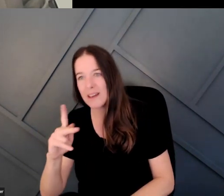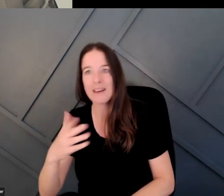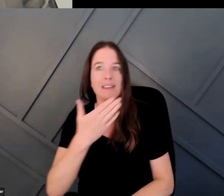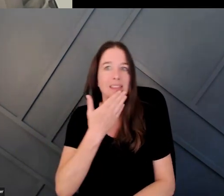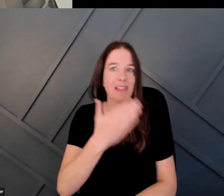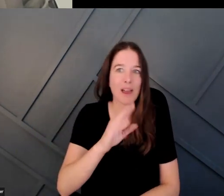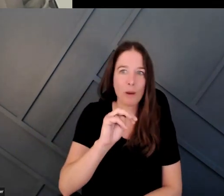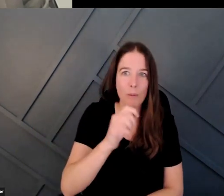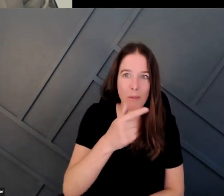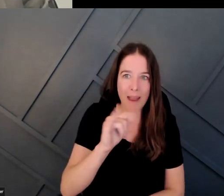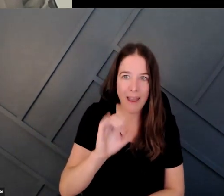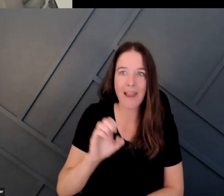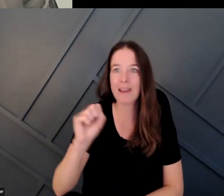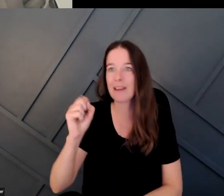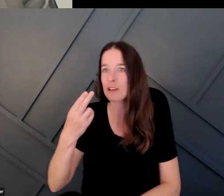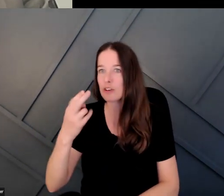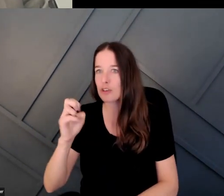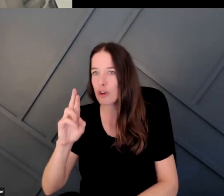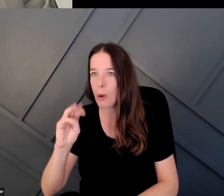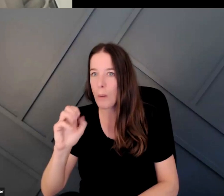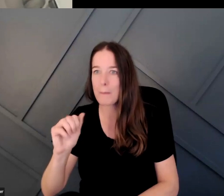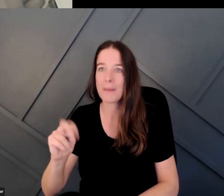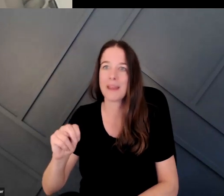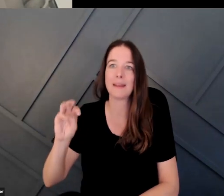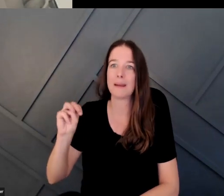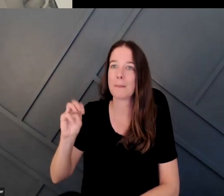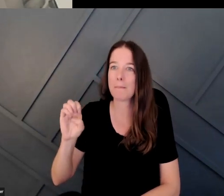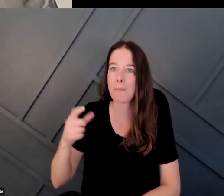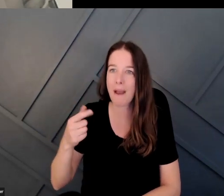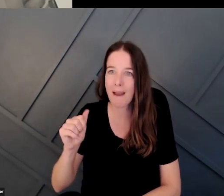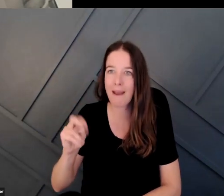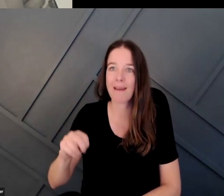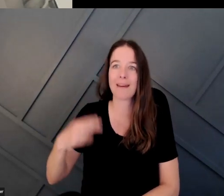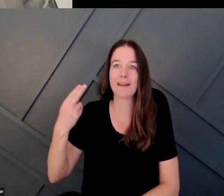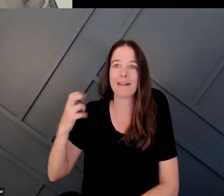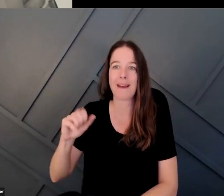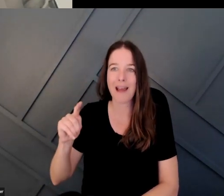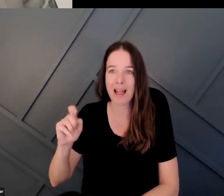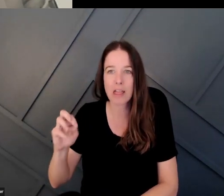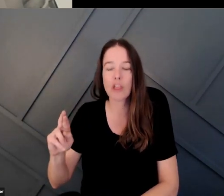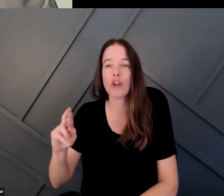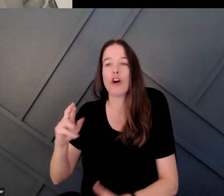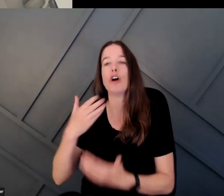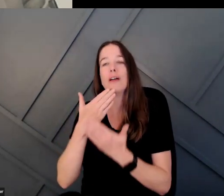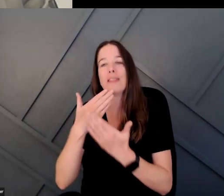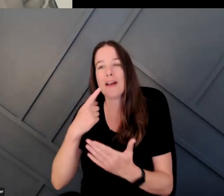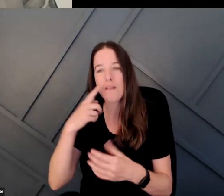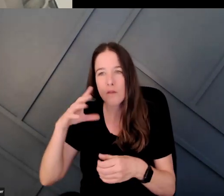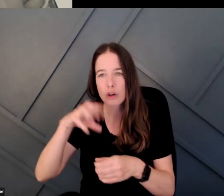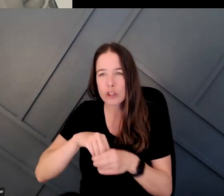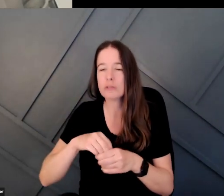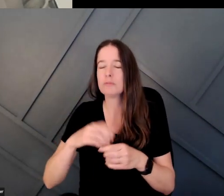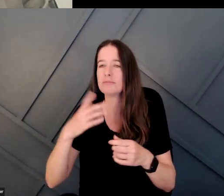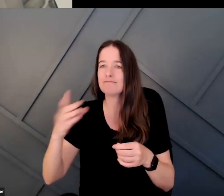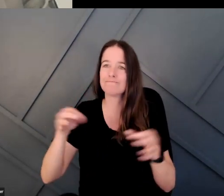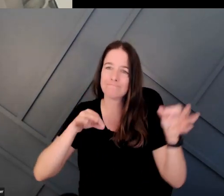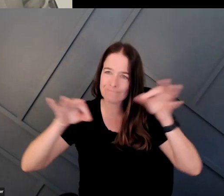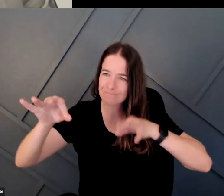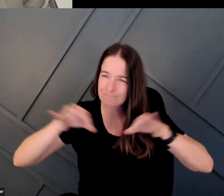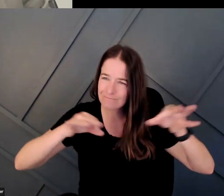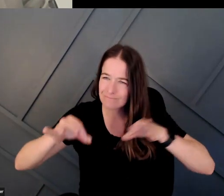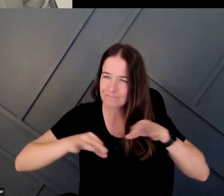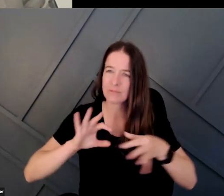Megan and Heather for joining and giving us such a insight into extreme heat and the way that it's